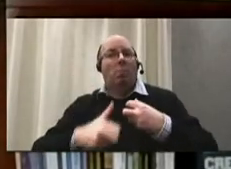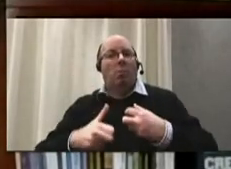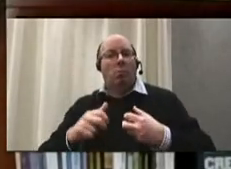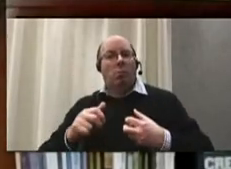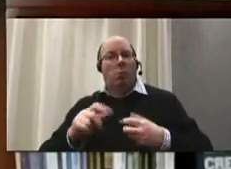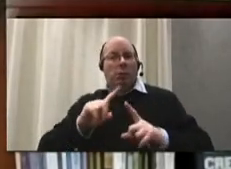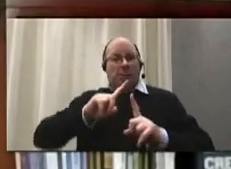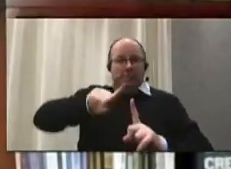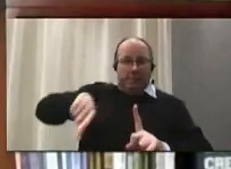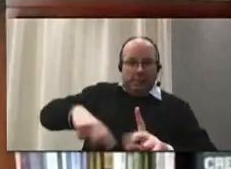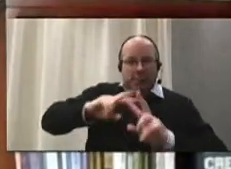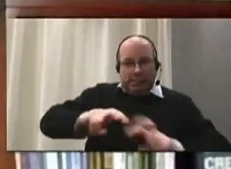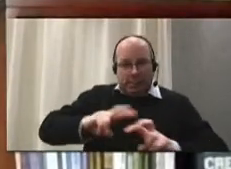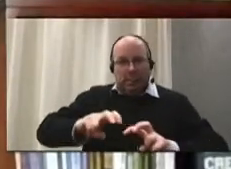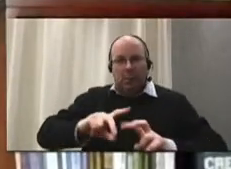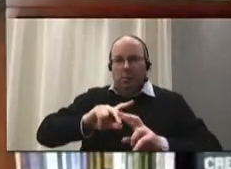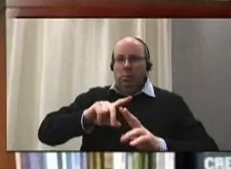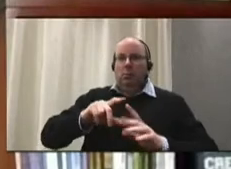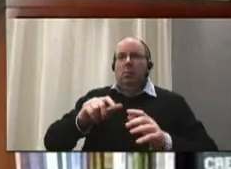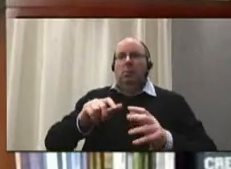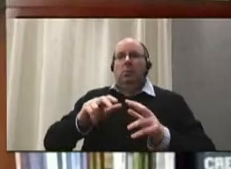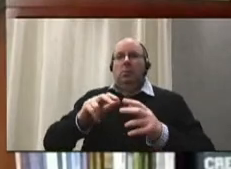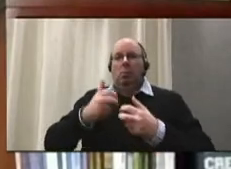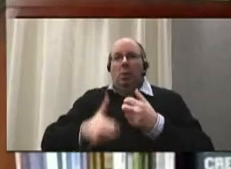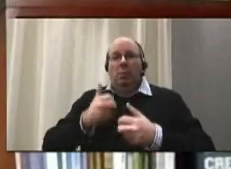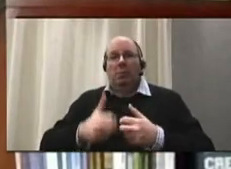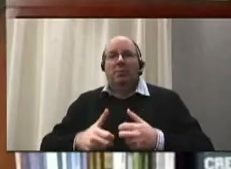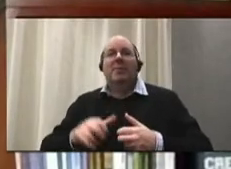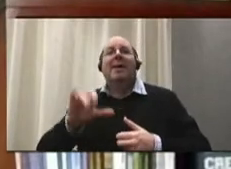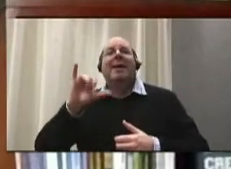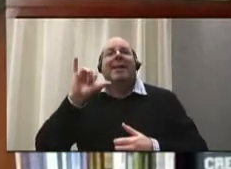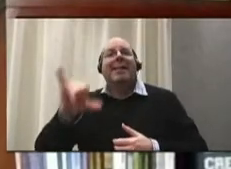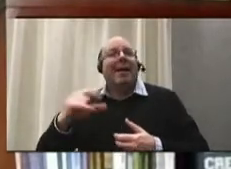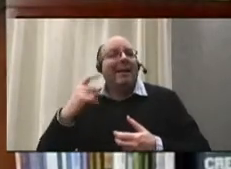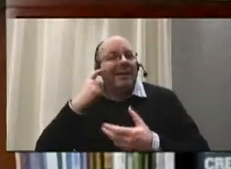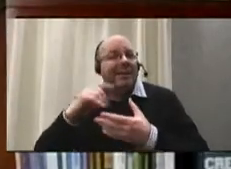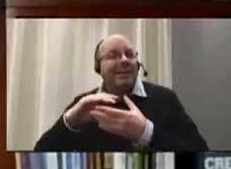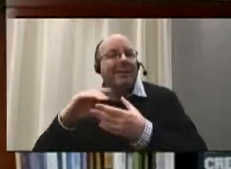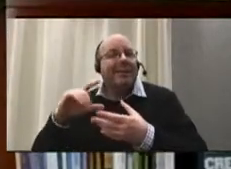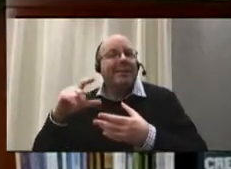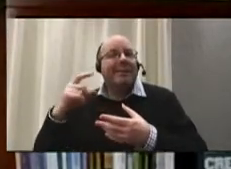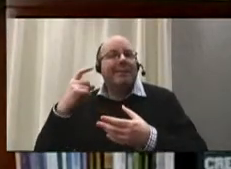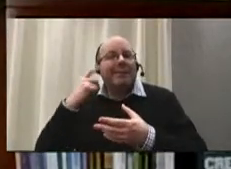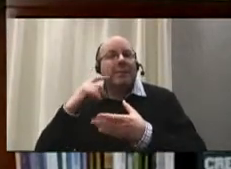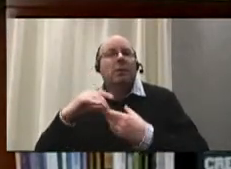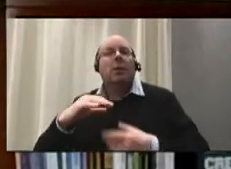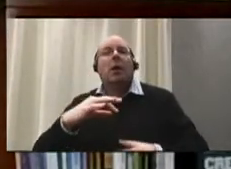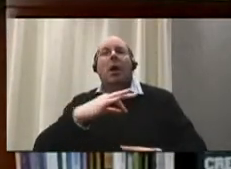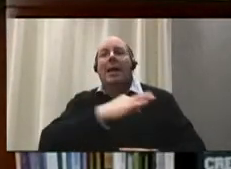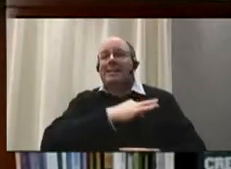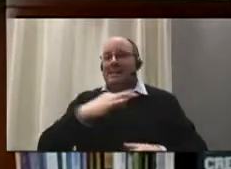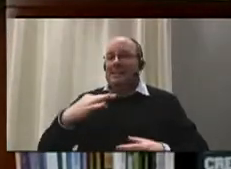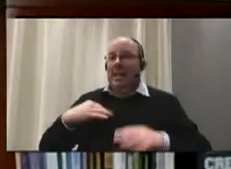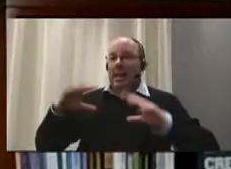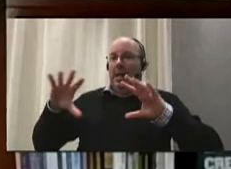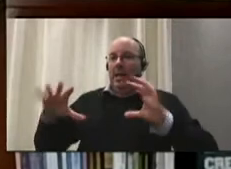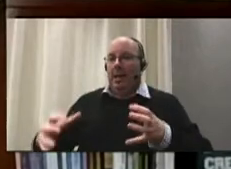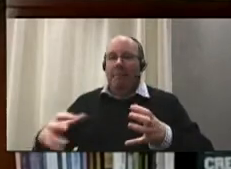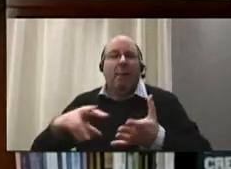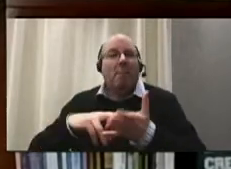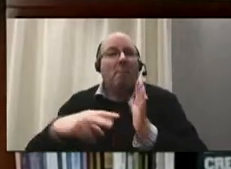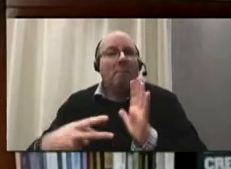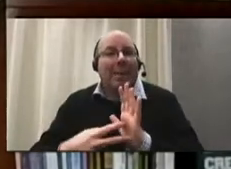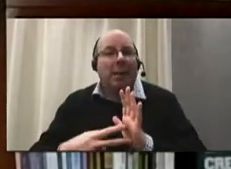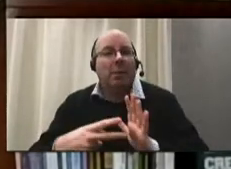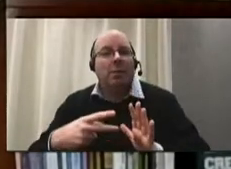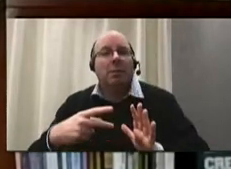our focus on building the capacity of, and when I say our staff collectively, It's everybody. It's not just the experience of those who are in